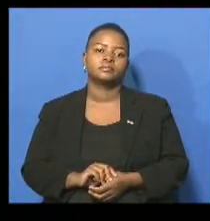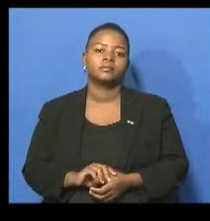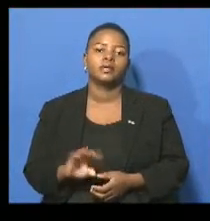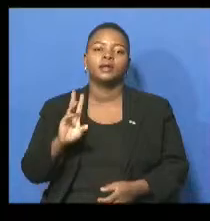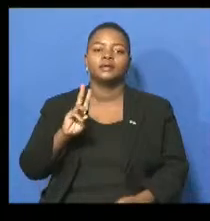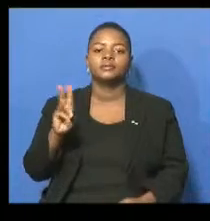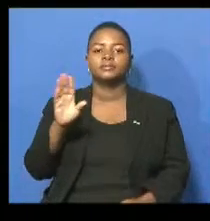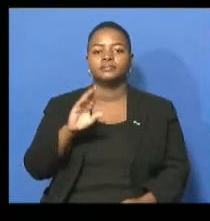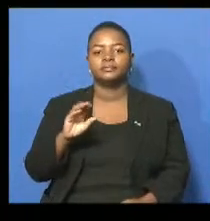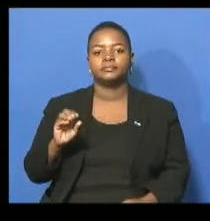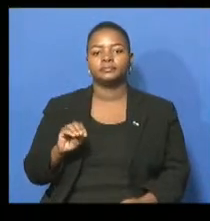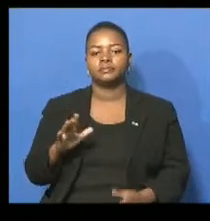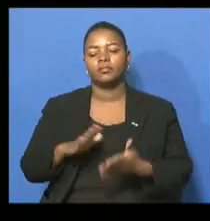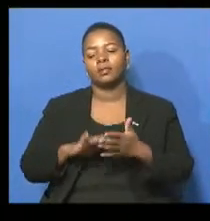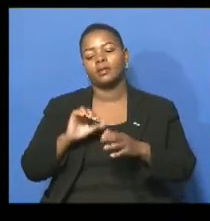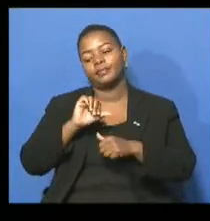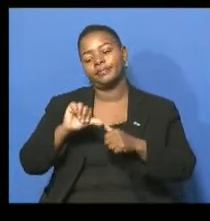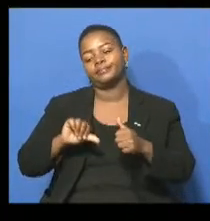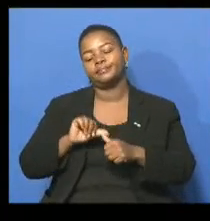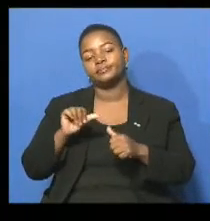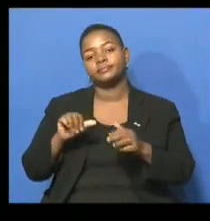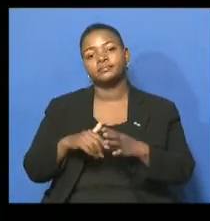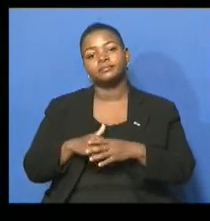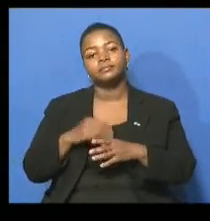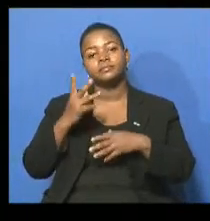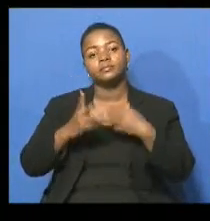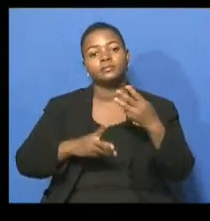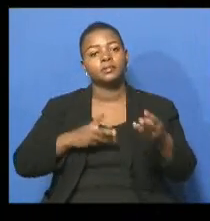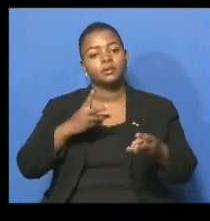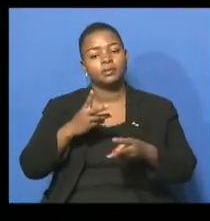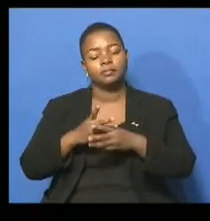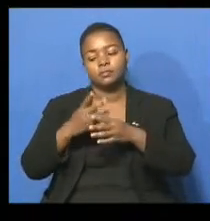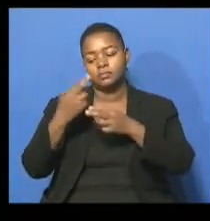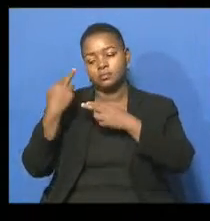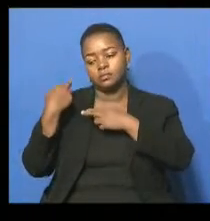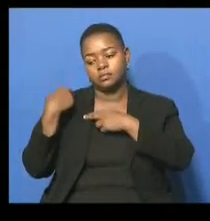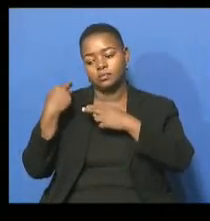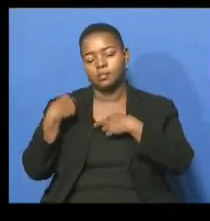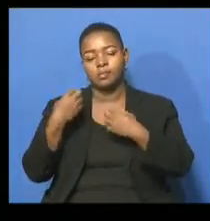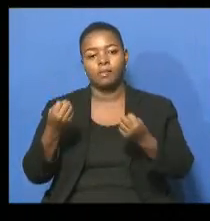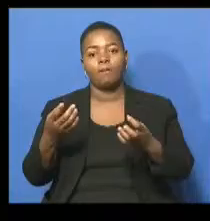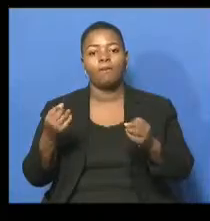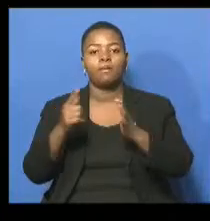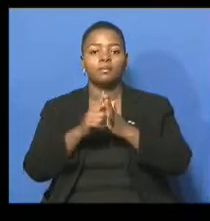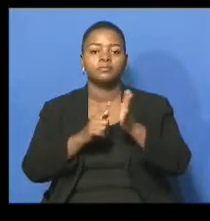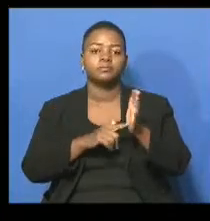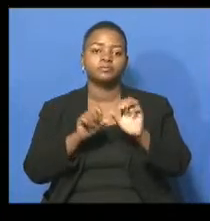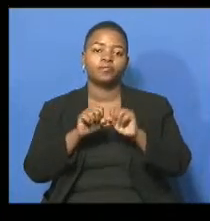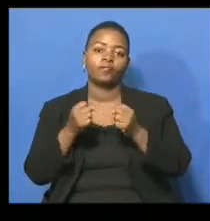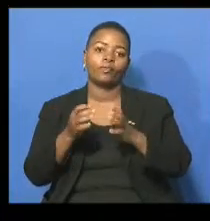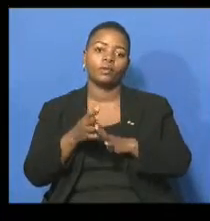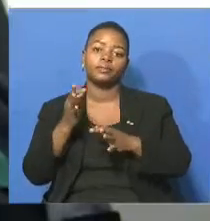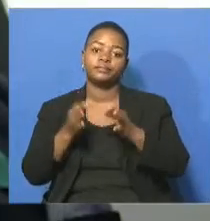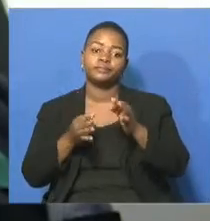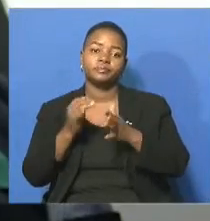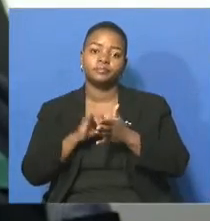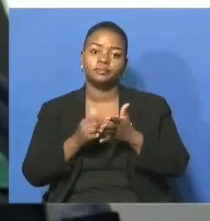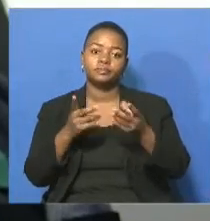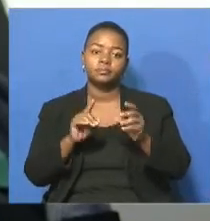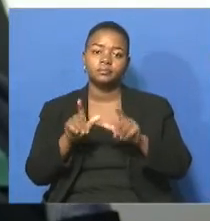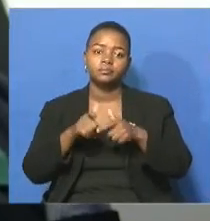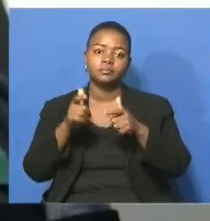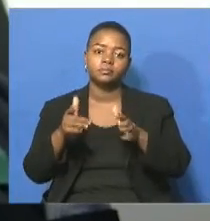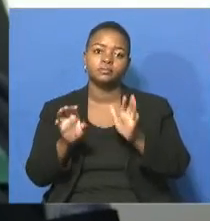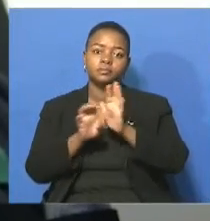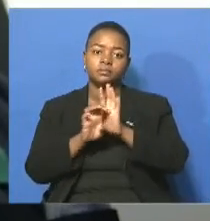in any case universally is responsible for majority of crimes, then you have a problem. If I may give an